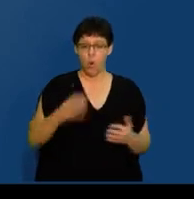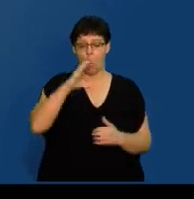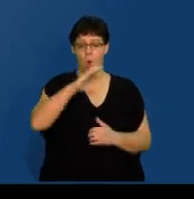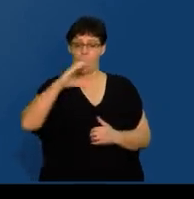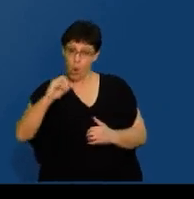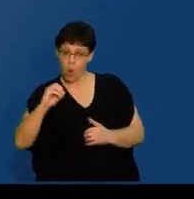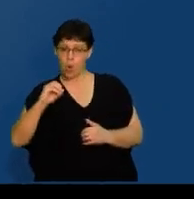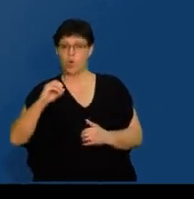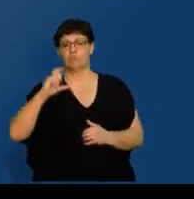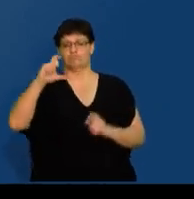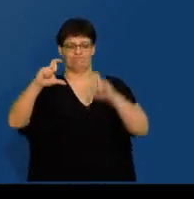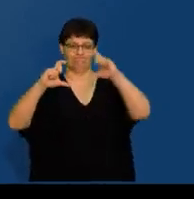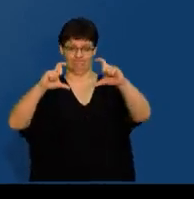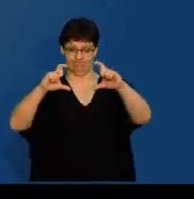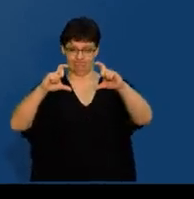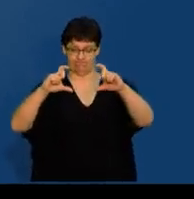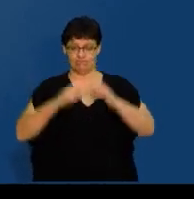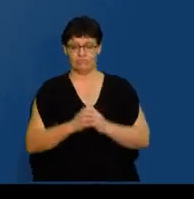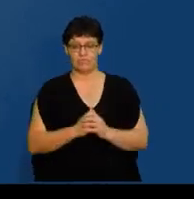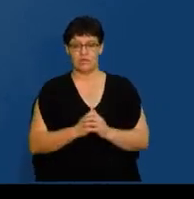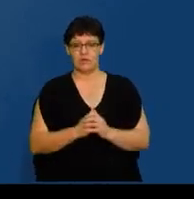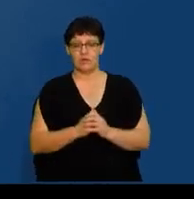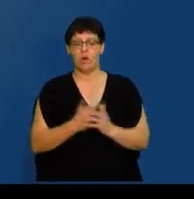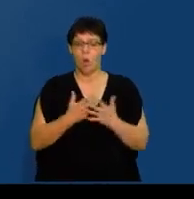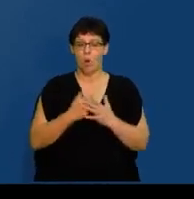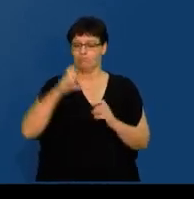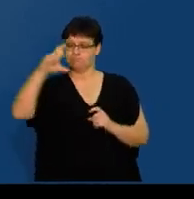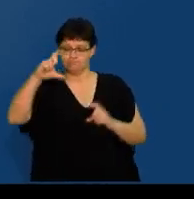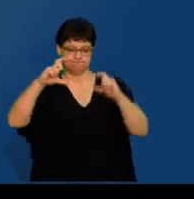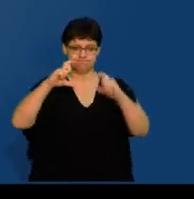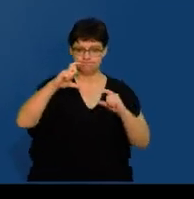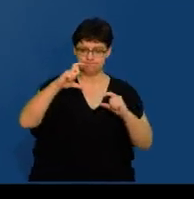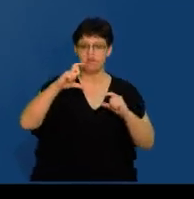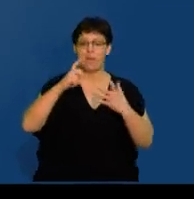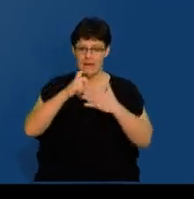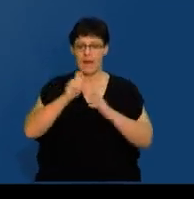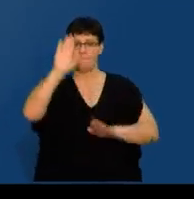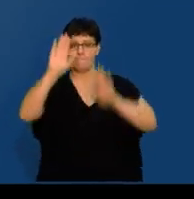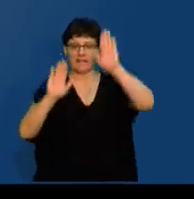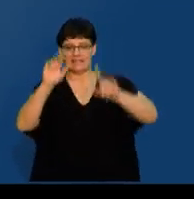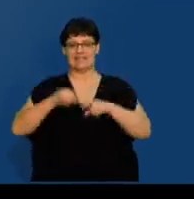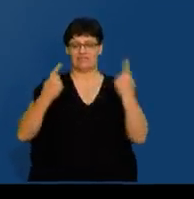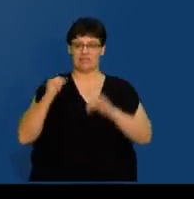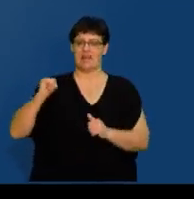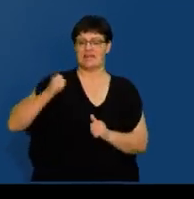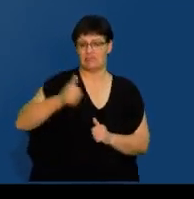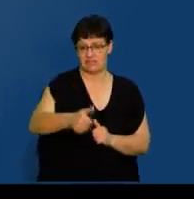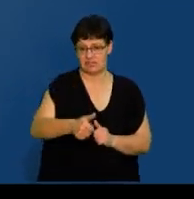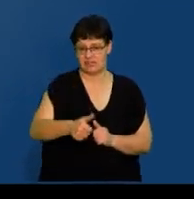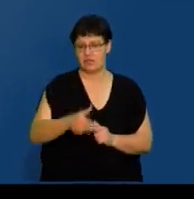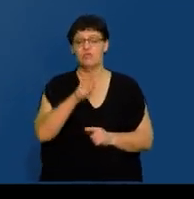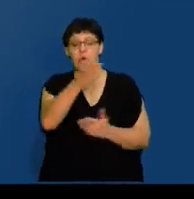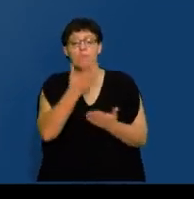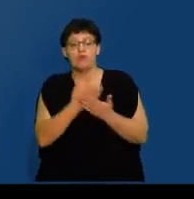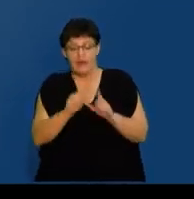co-dominance. And co-dominance and incomplete dominance essentially are different patterns of inheritance, and it's important that you're able